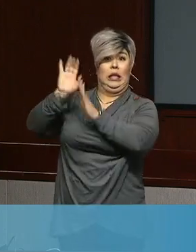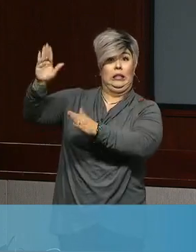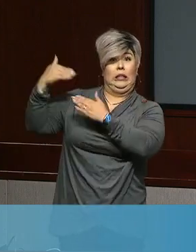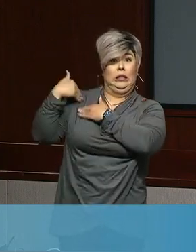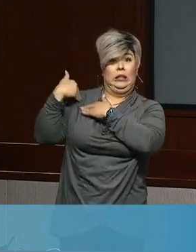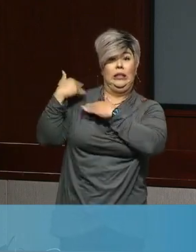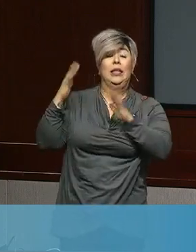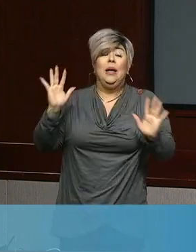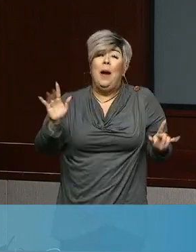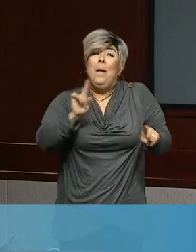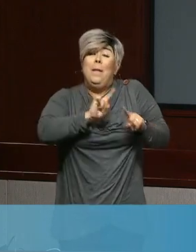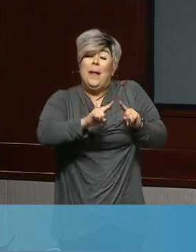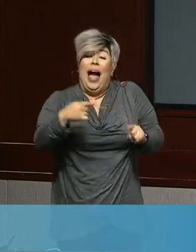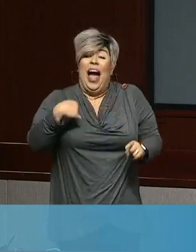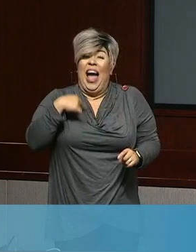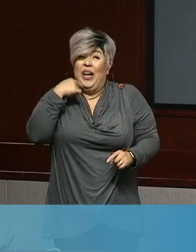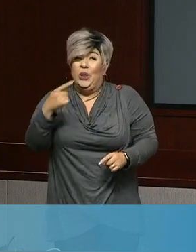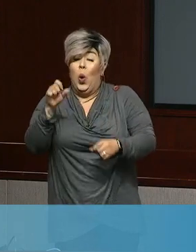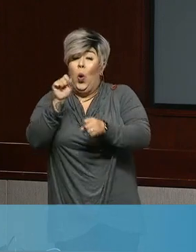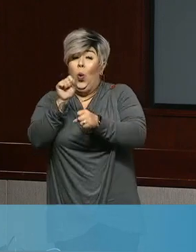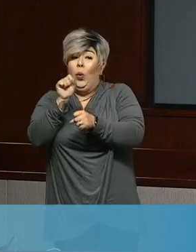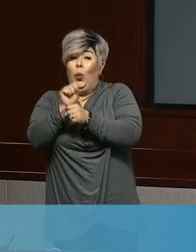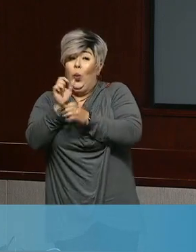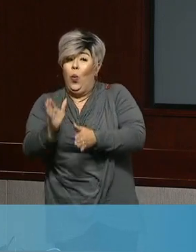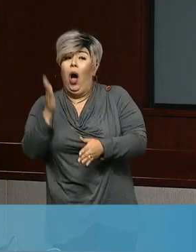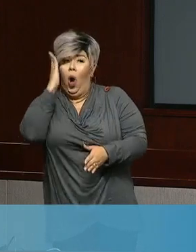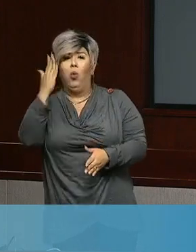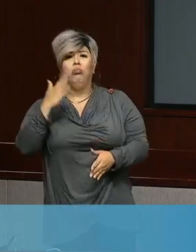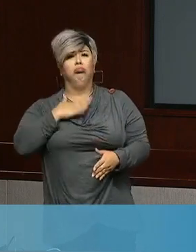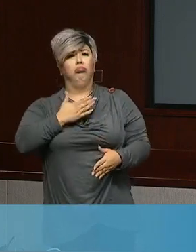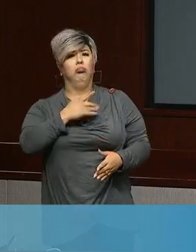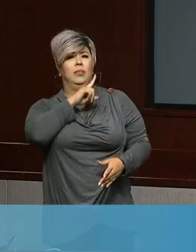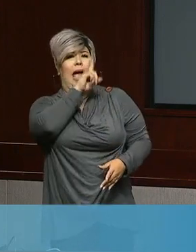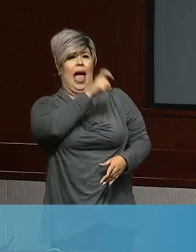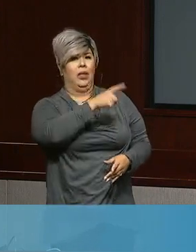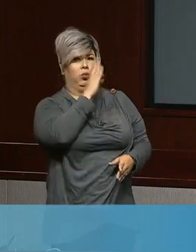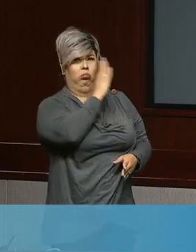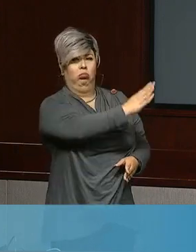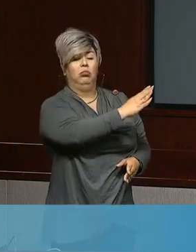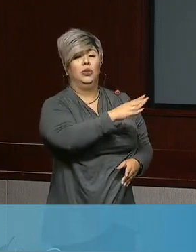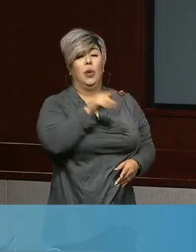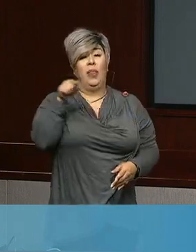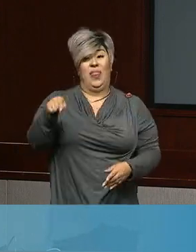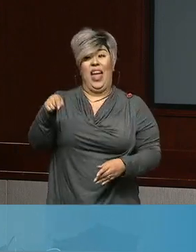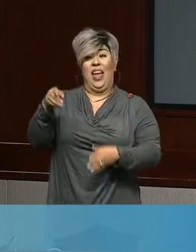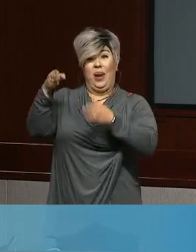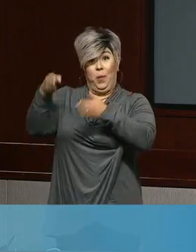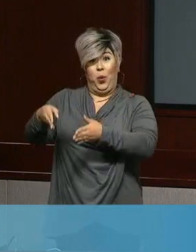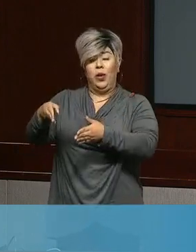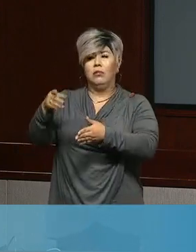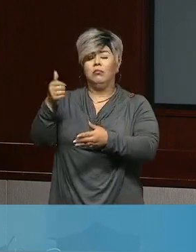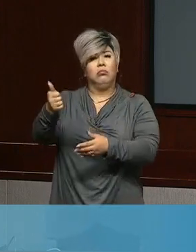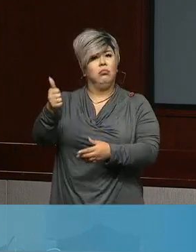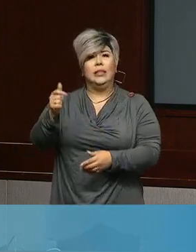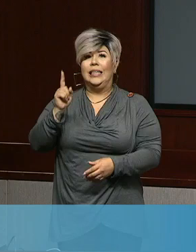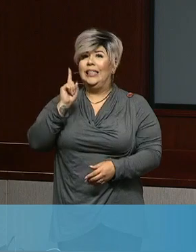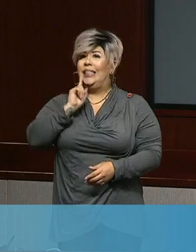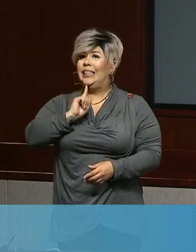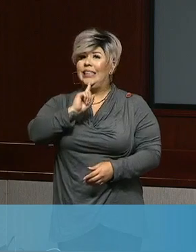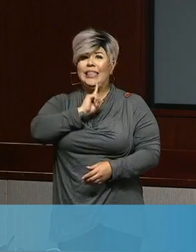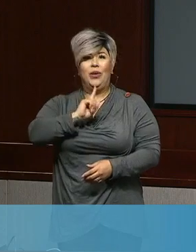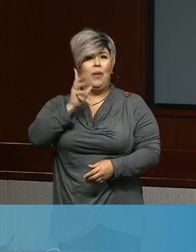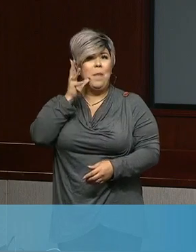these employees who I spoke to just yesterday that I would ask you guys this question. This individual is a single parent, says they can't afford not to go to work,